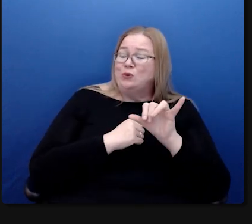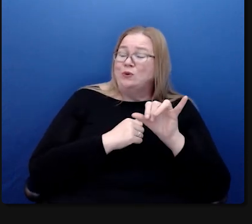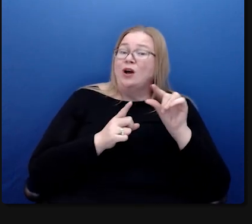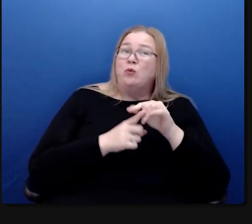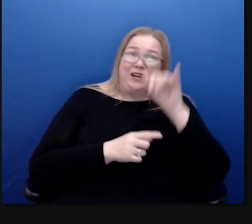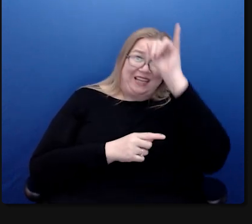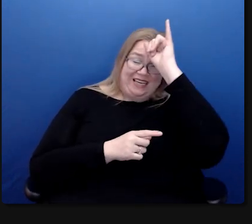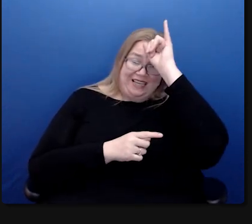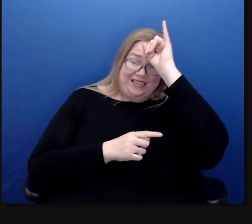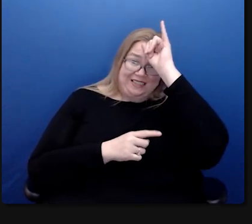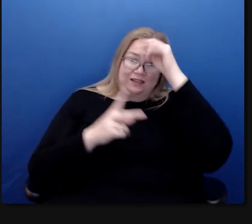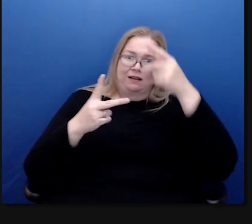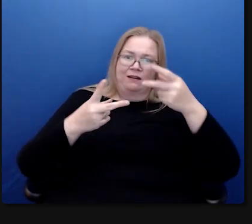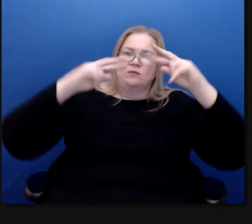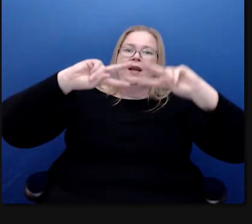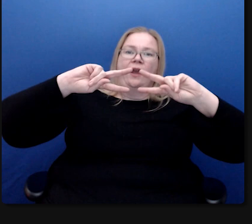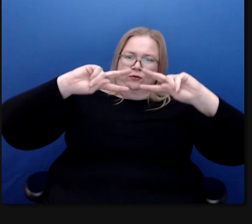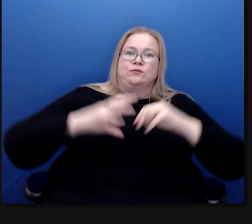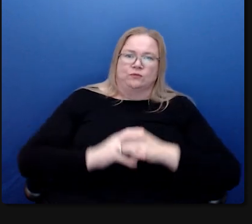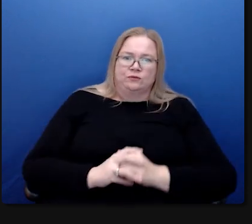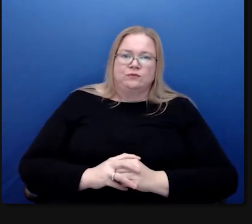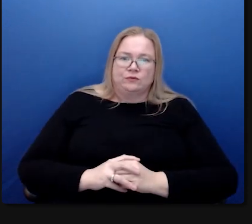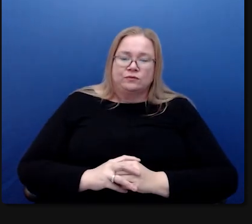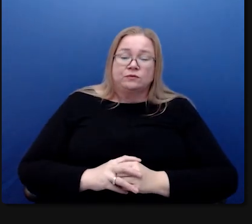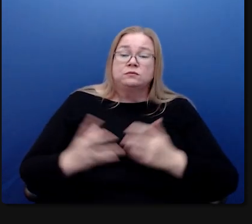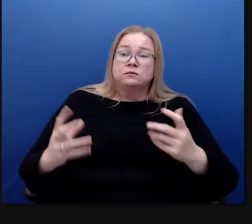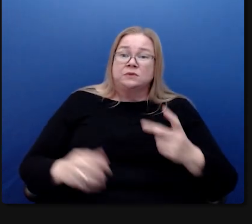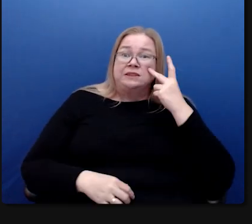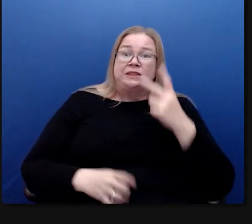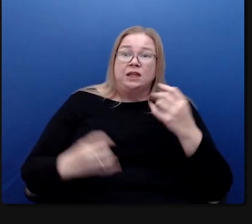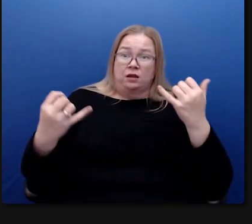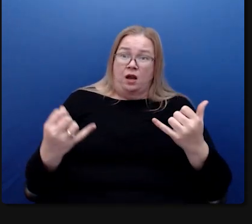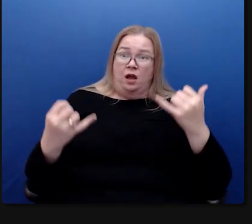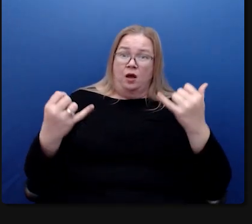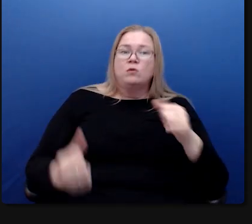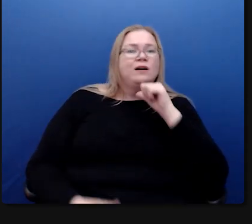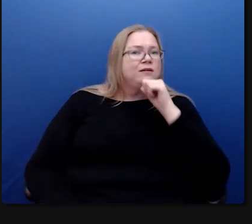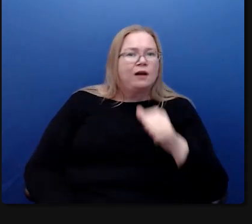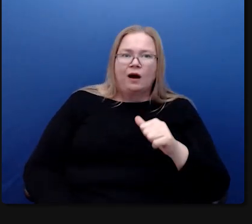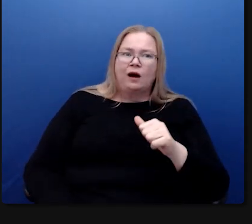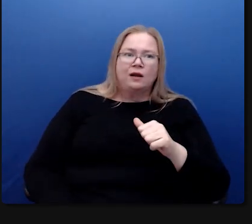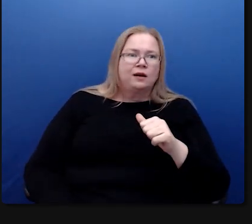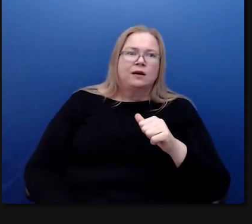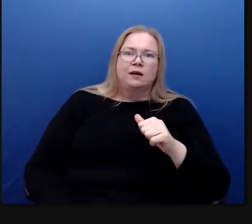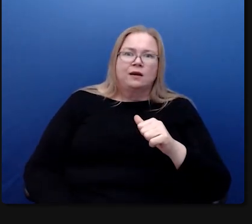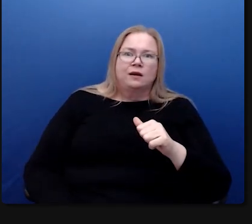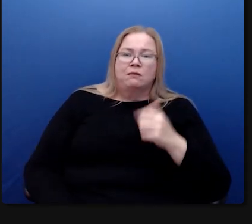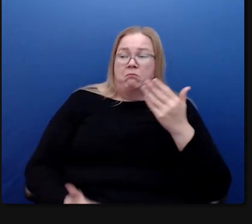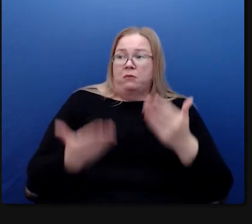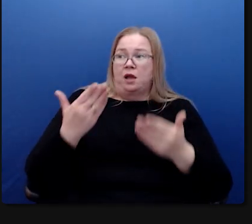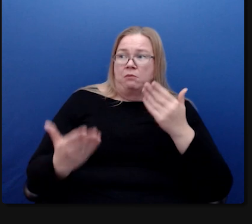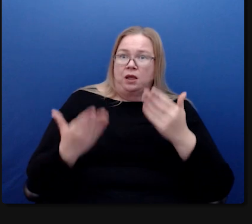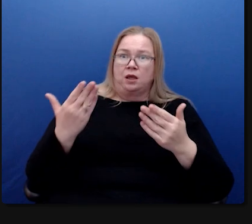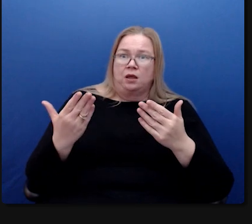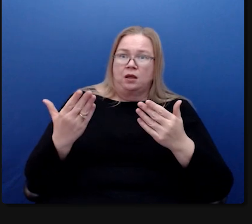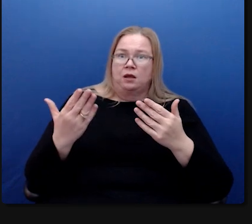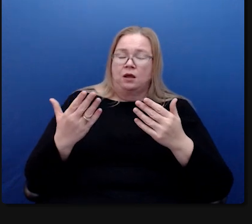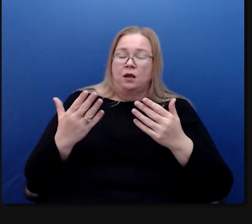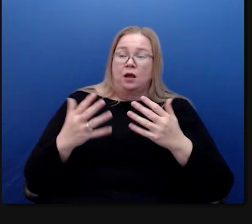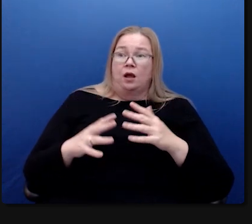platforms, are classified in our system as risk 3 and below. So very normative type of